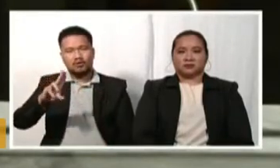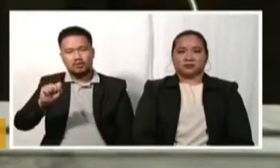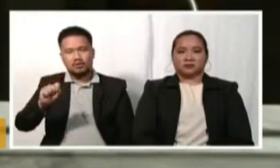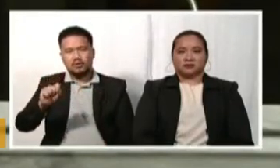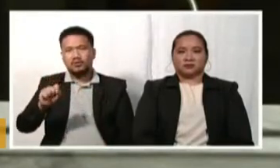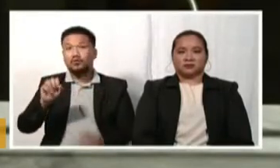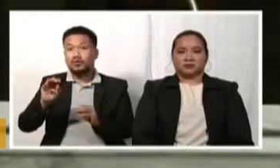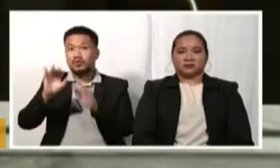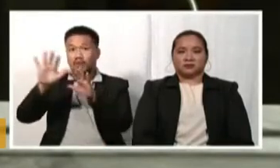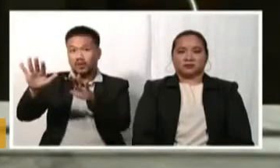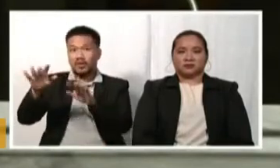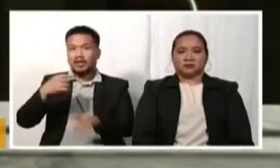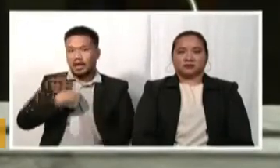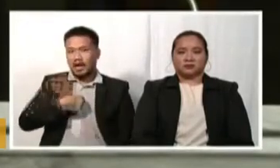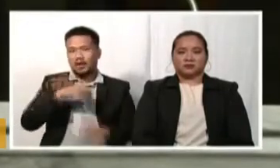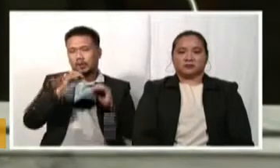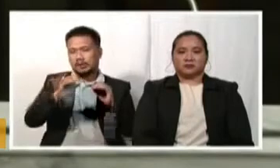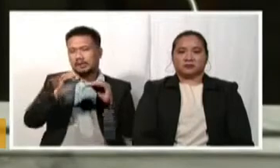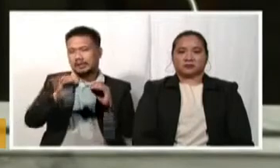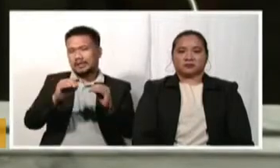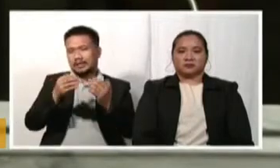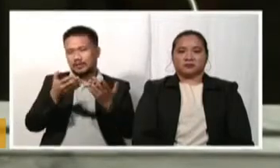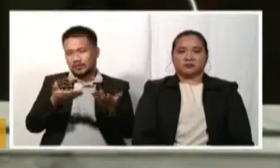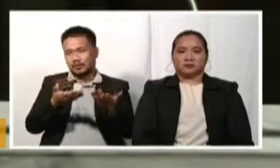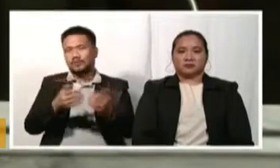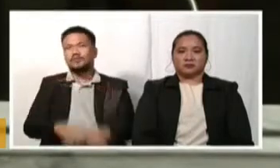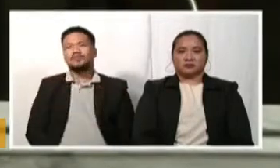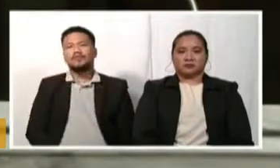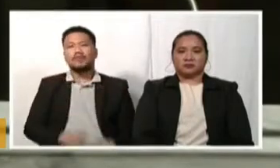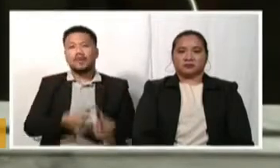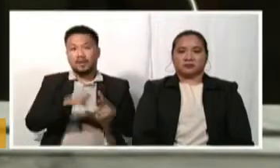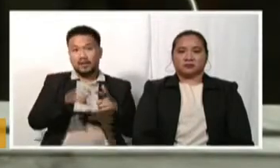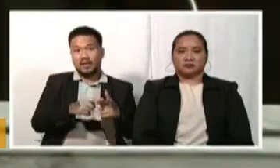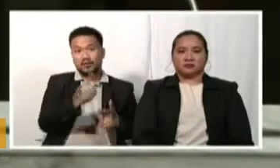When they came to the place of which God had told him,